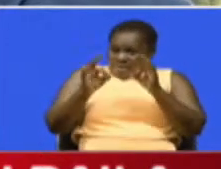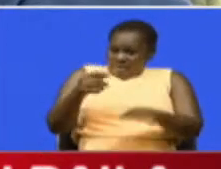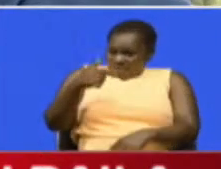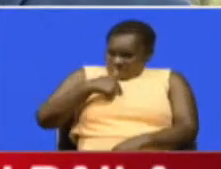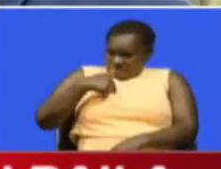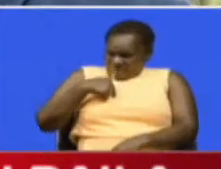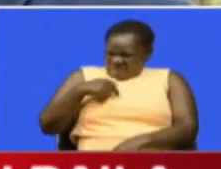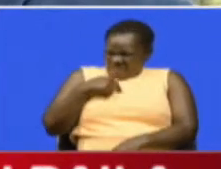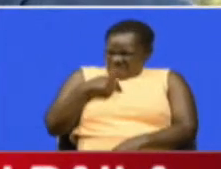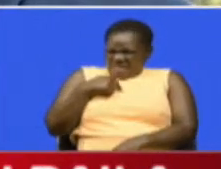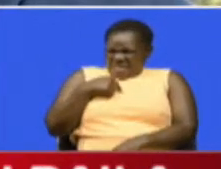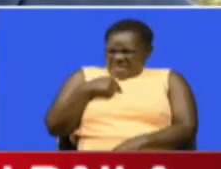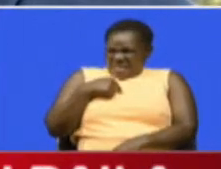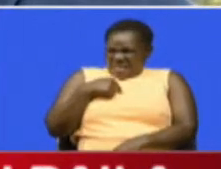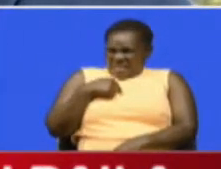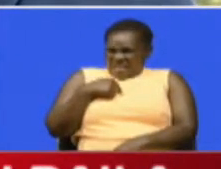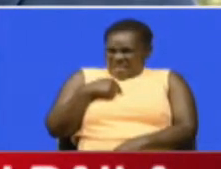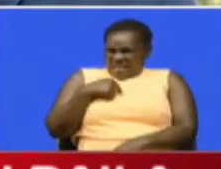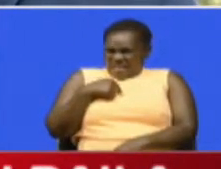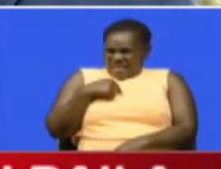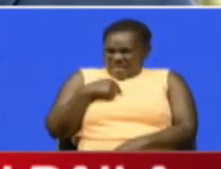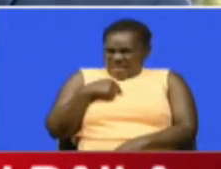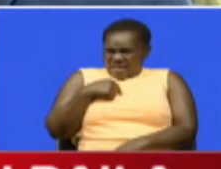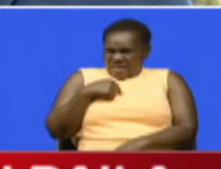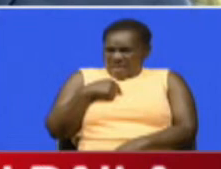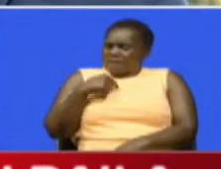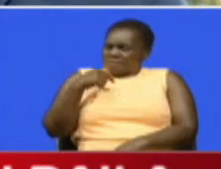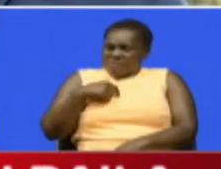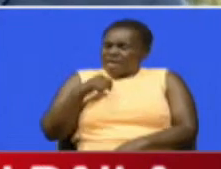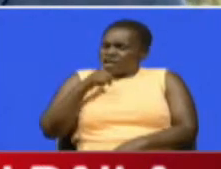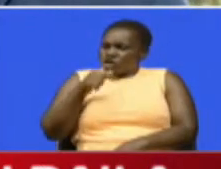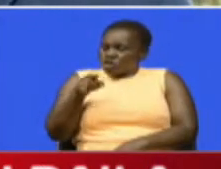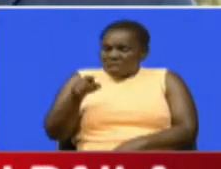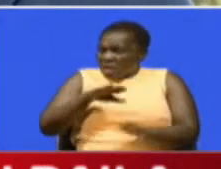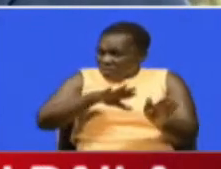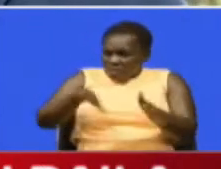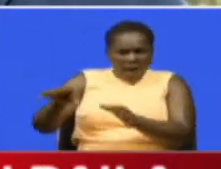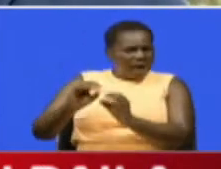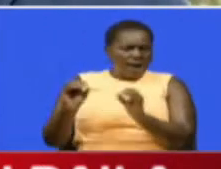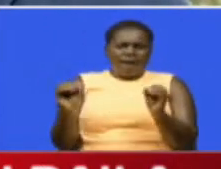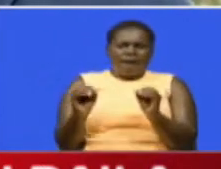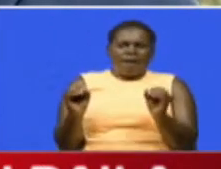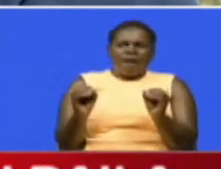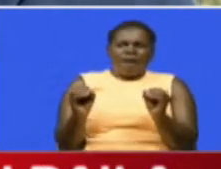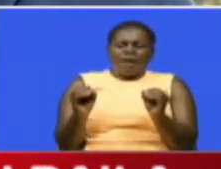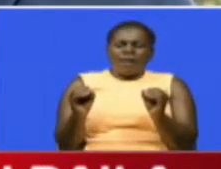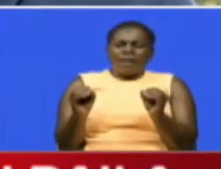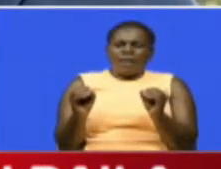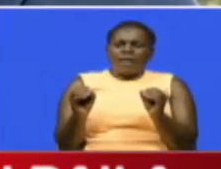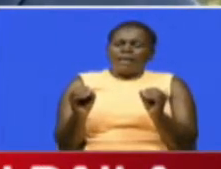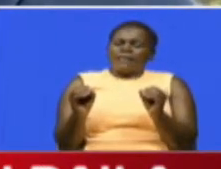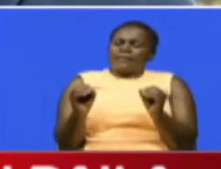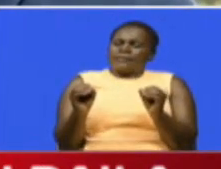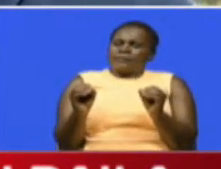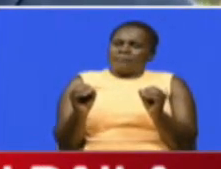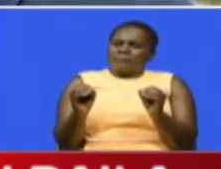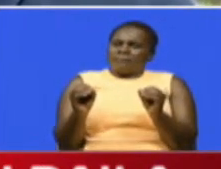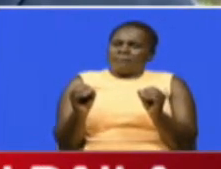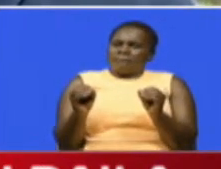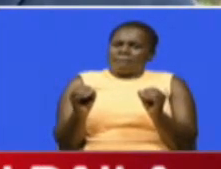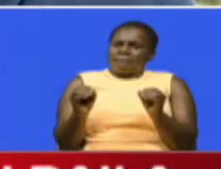if I felt I was, I'm not saying it's being sidelined. I'm not saying it's being sidelined at all. I'm saying it's supposed to